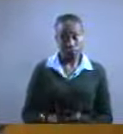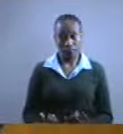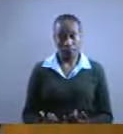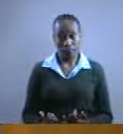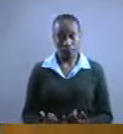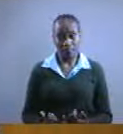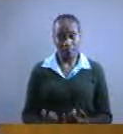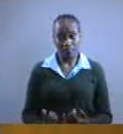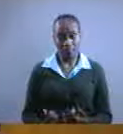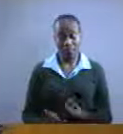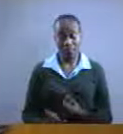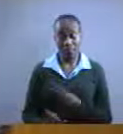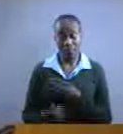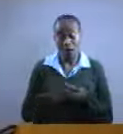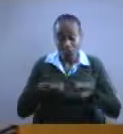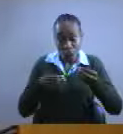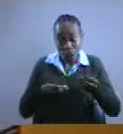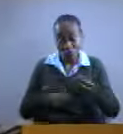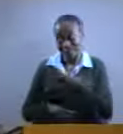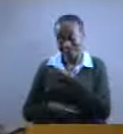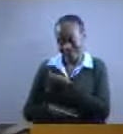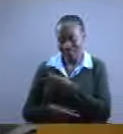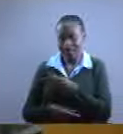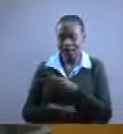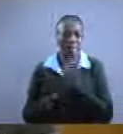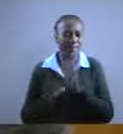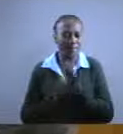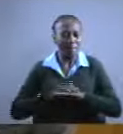remains the most comprehensive document on the subject.